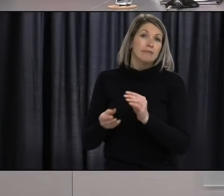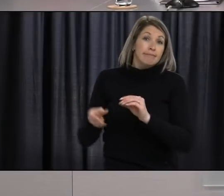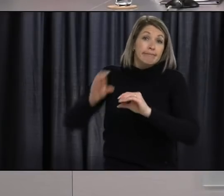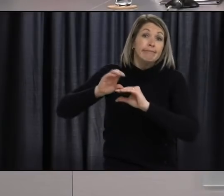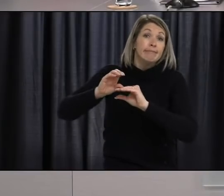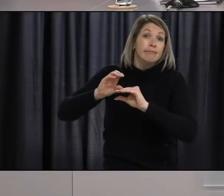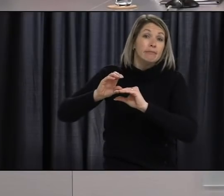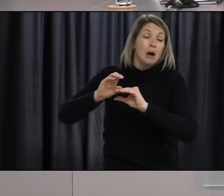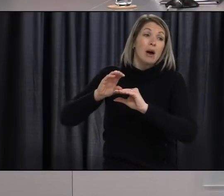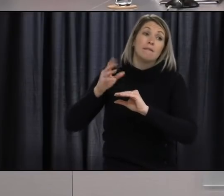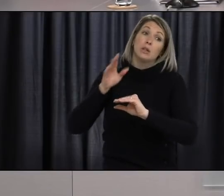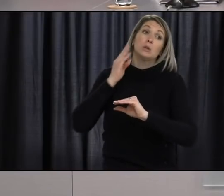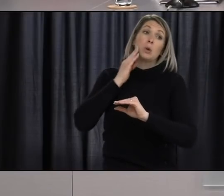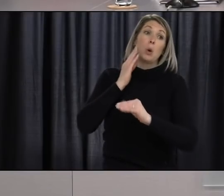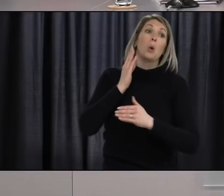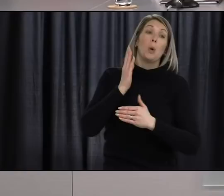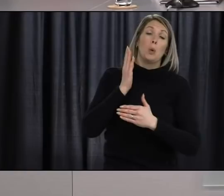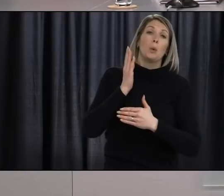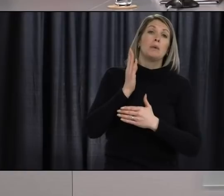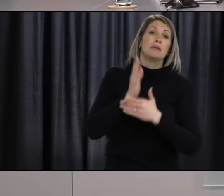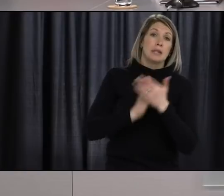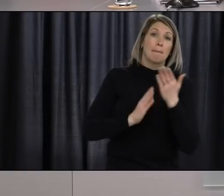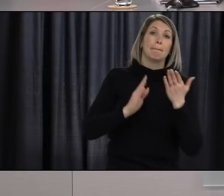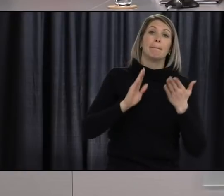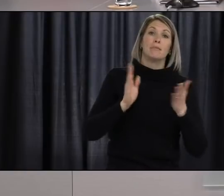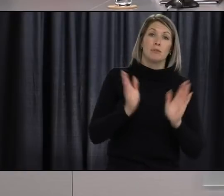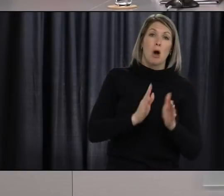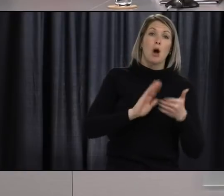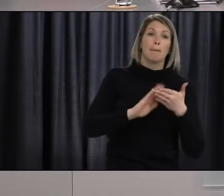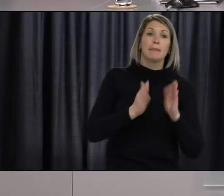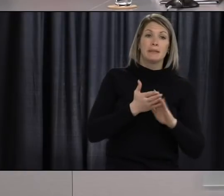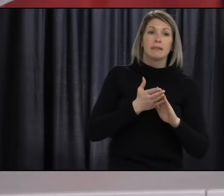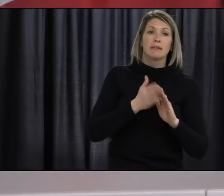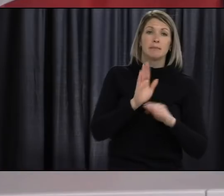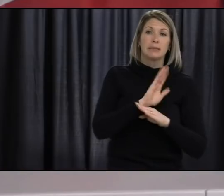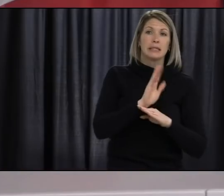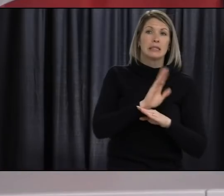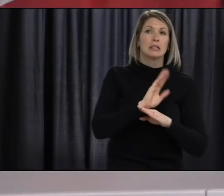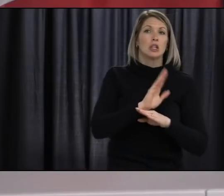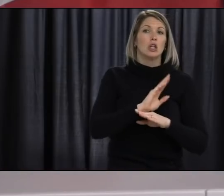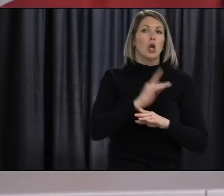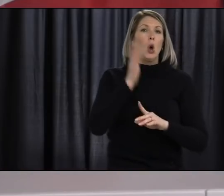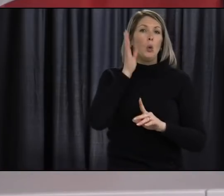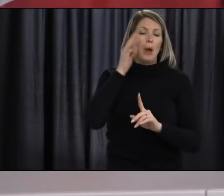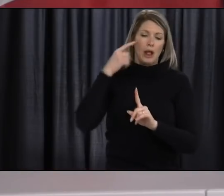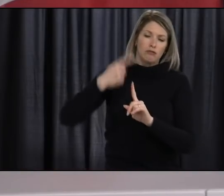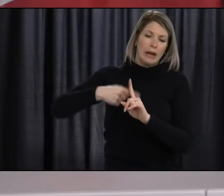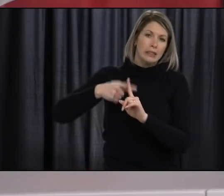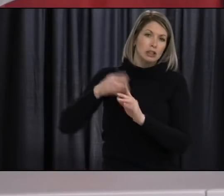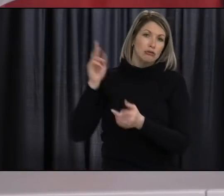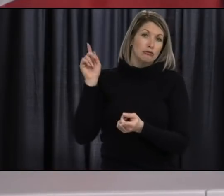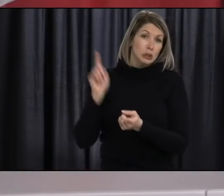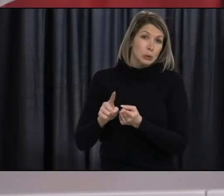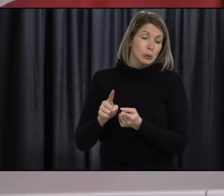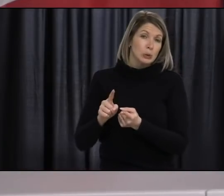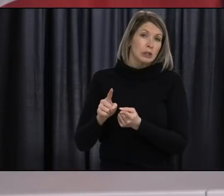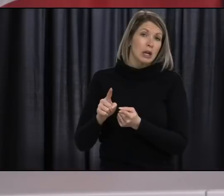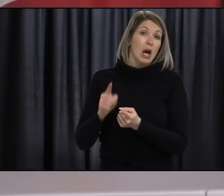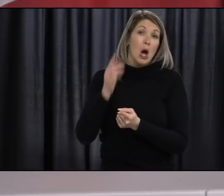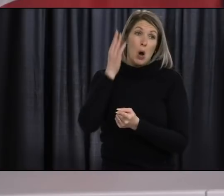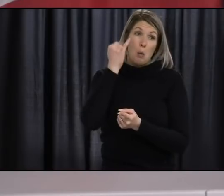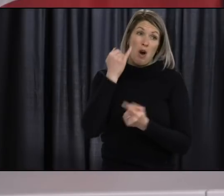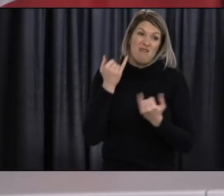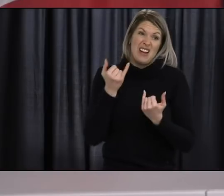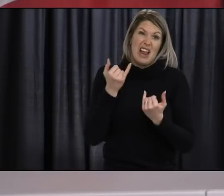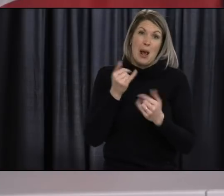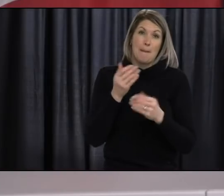businesses have rent due on the 1st of May. Is the province willing to implement a moratorium on evictions in that kind of situation, at least a temporary one? Yeah,